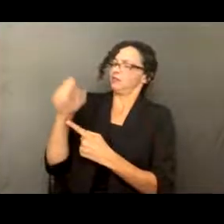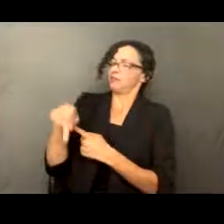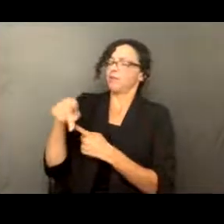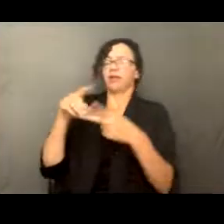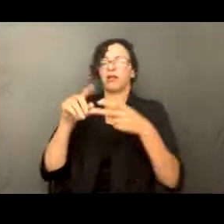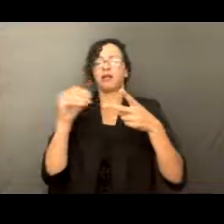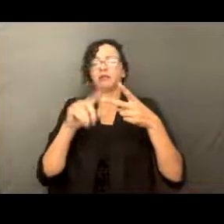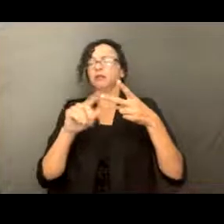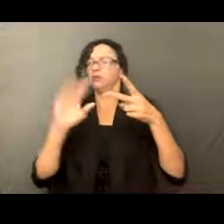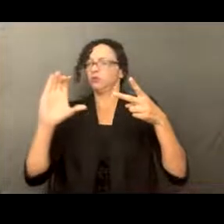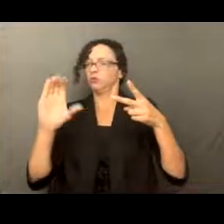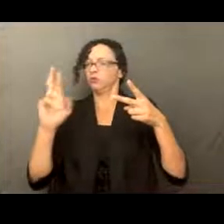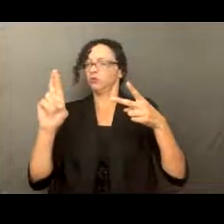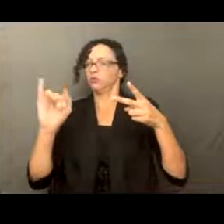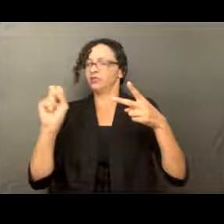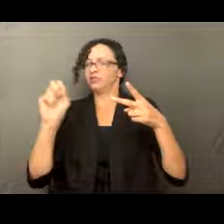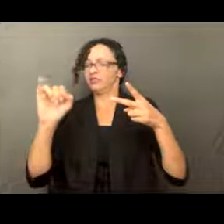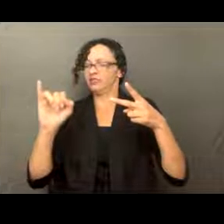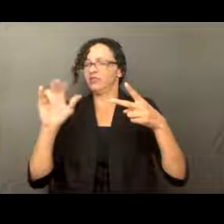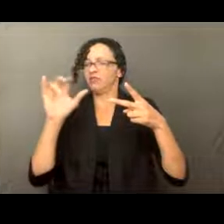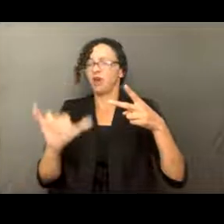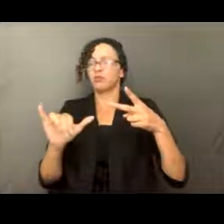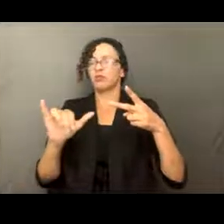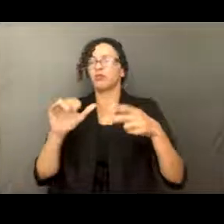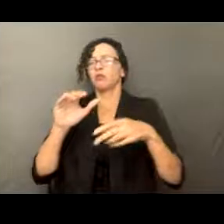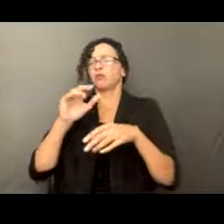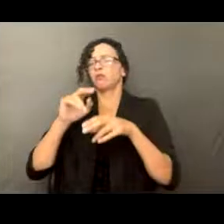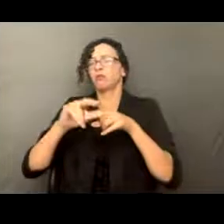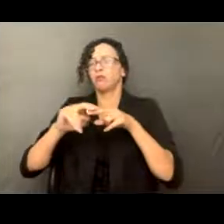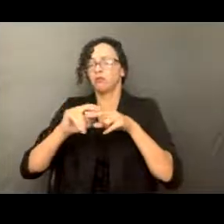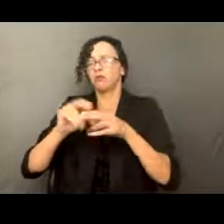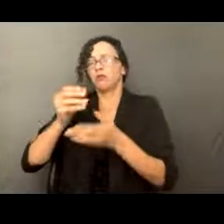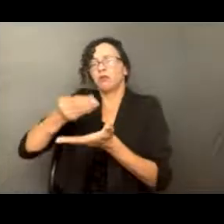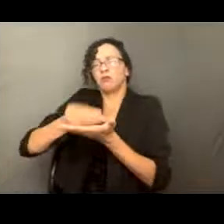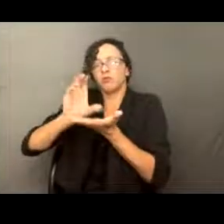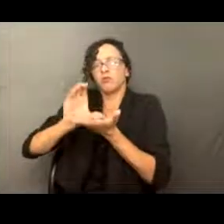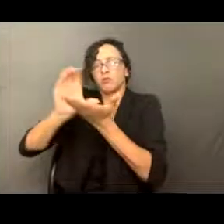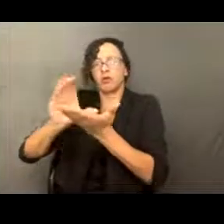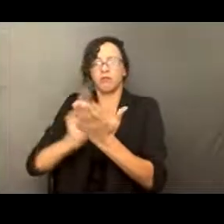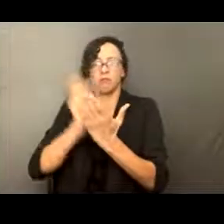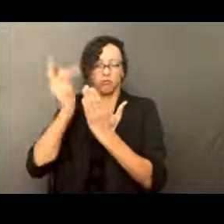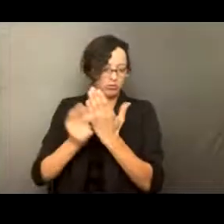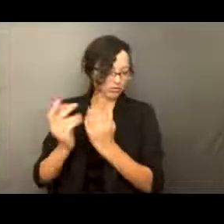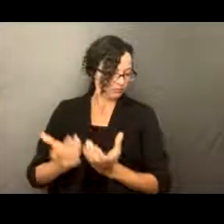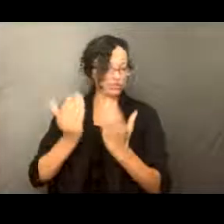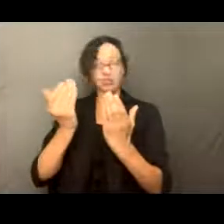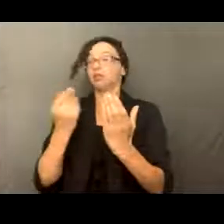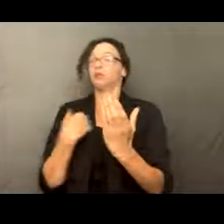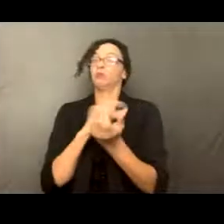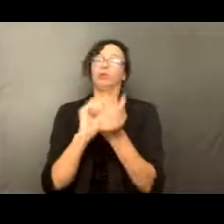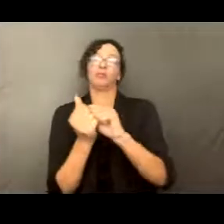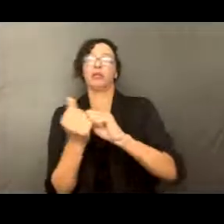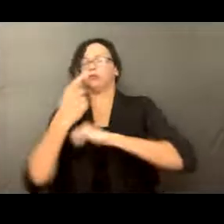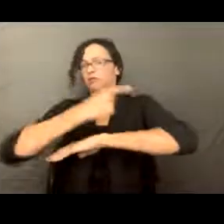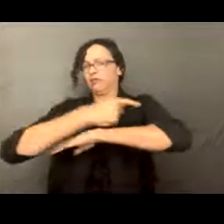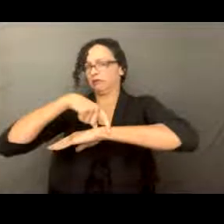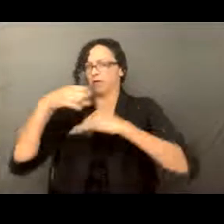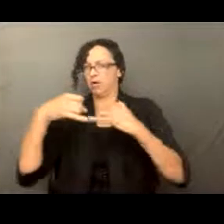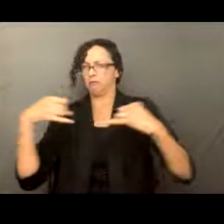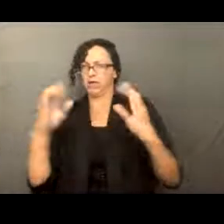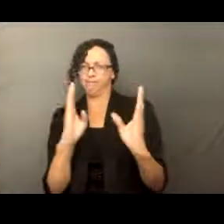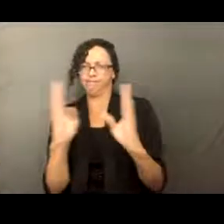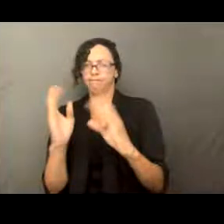And they said, let's adjust and change the date on that a little bit. And we were able to do that.